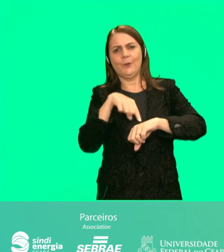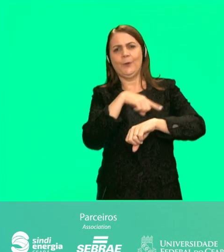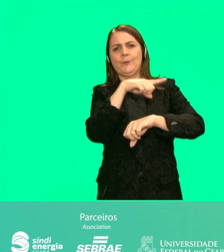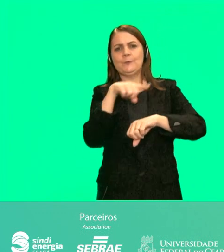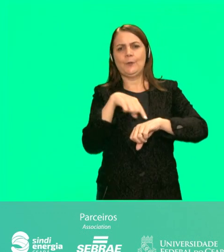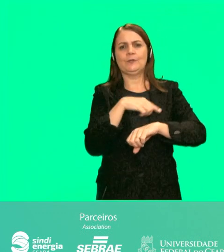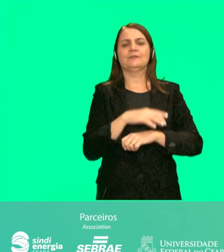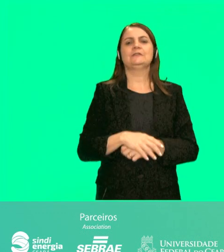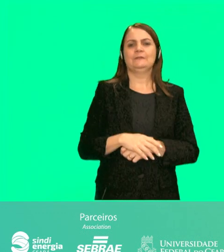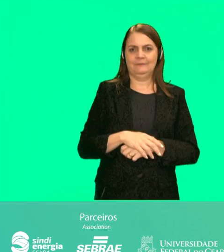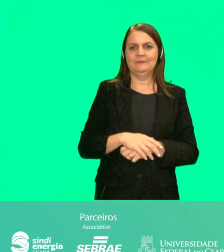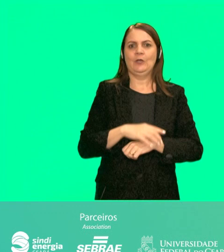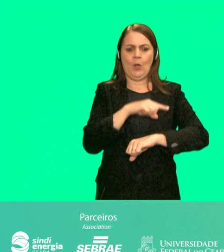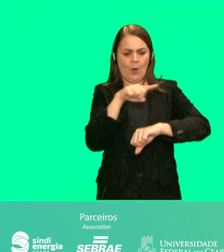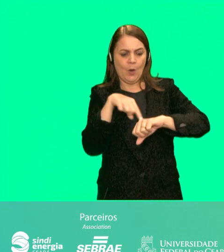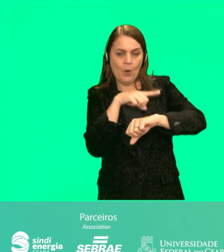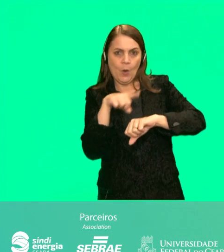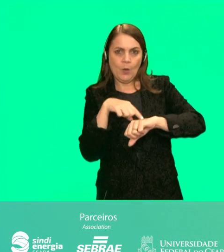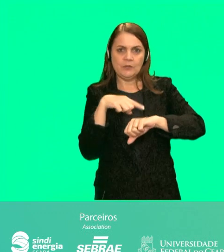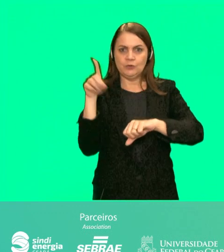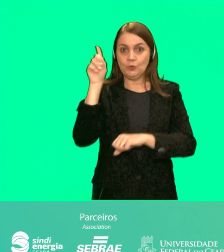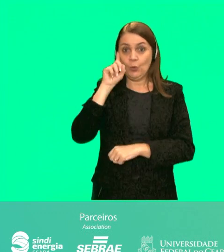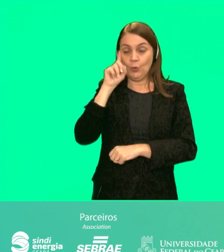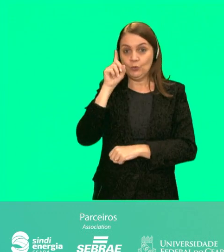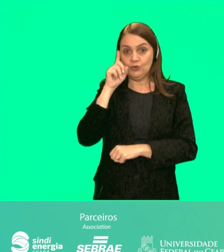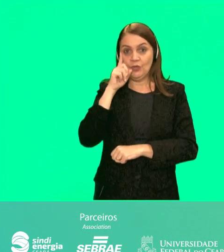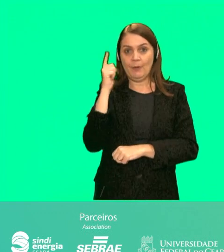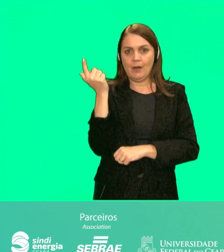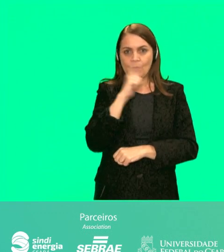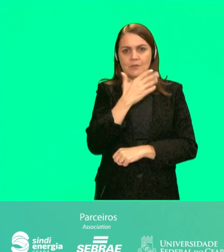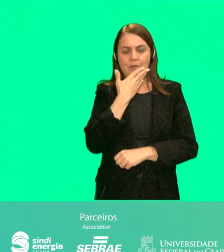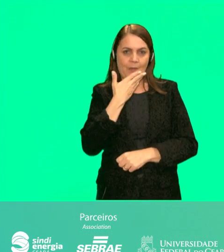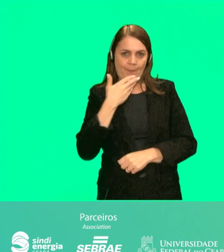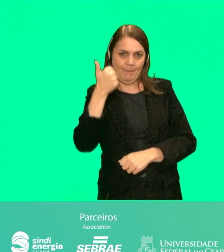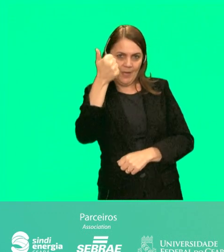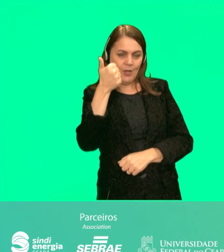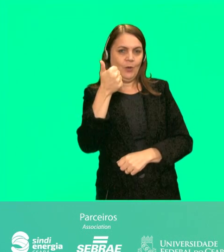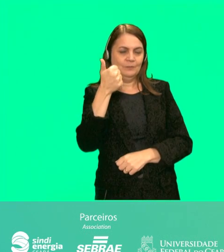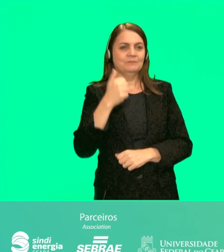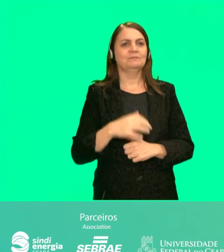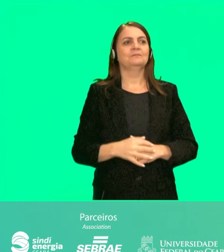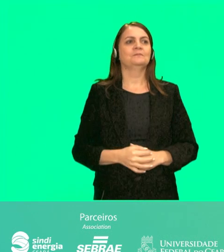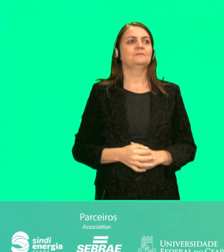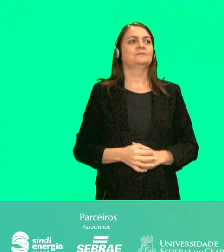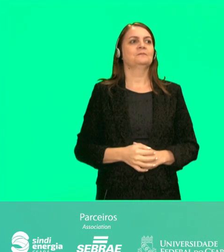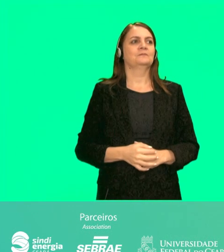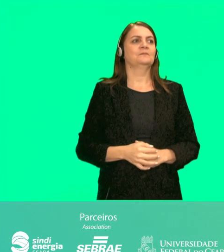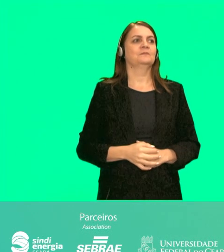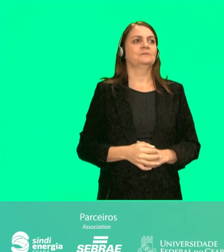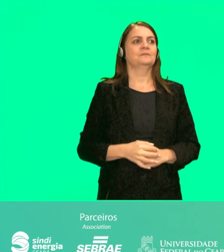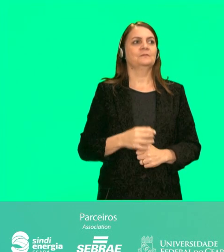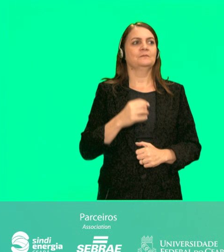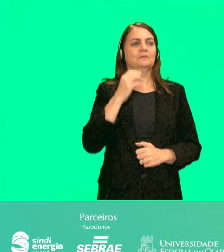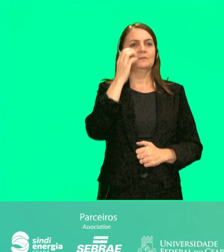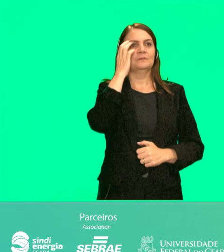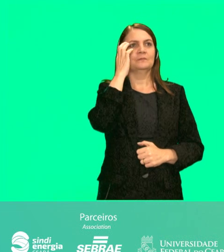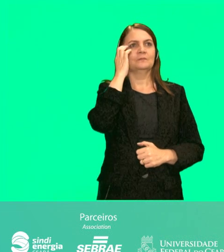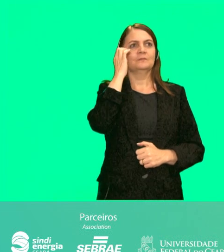as much hours as possible per day in order to provide greater return or yield.